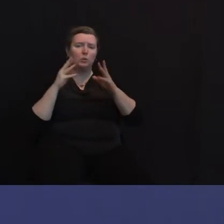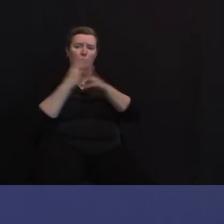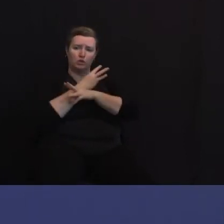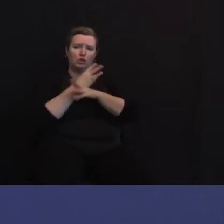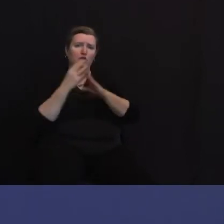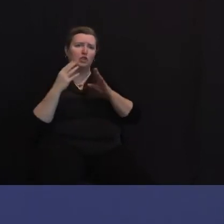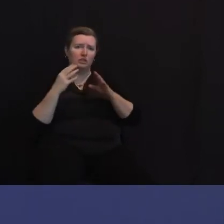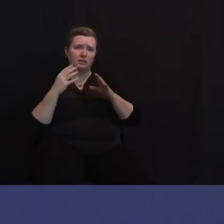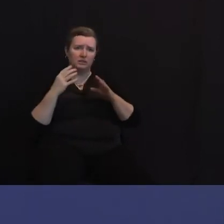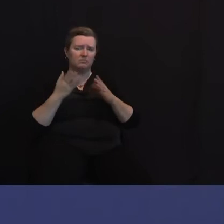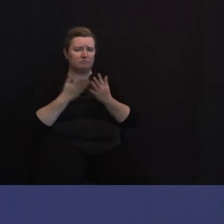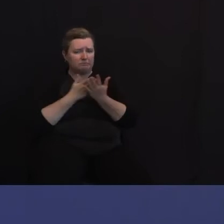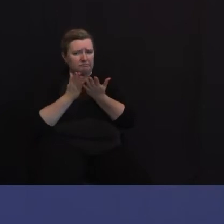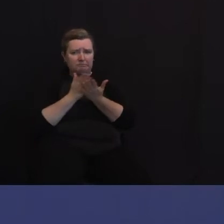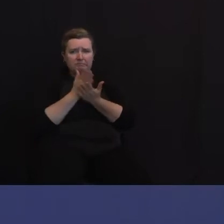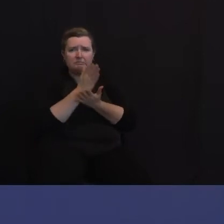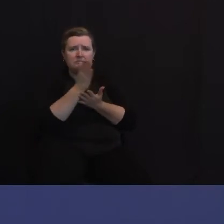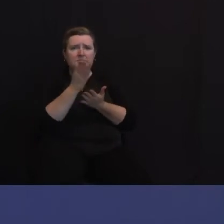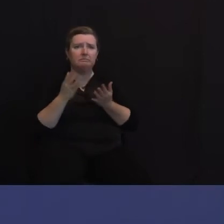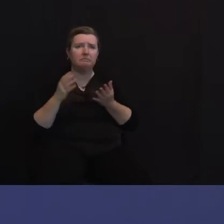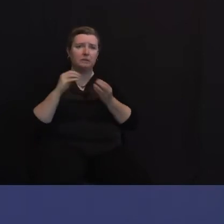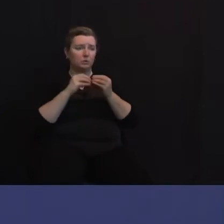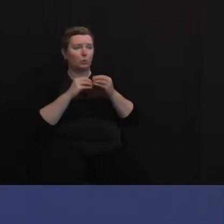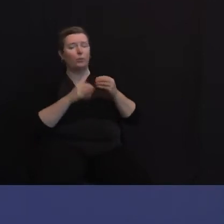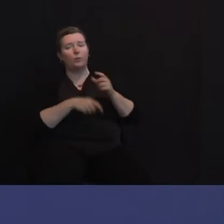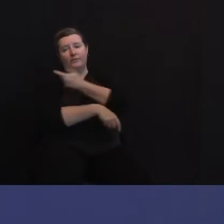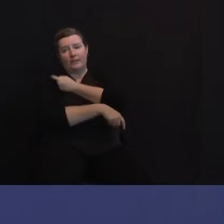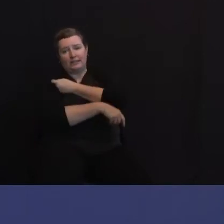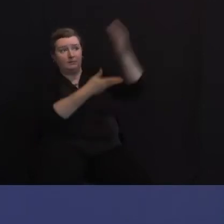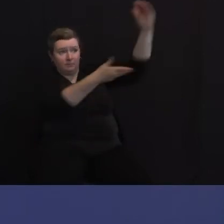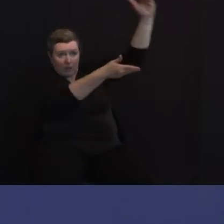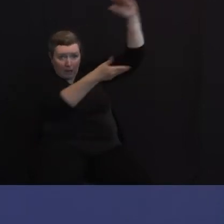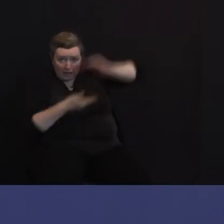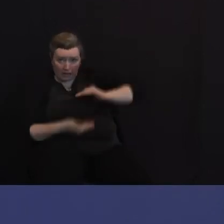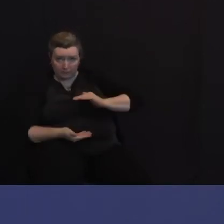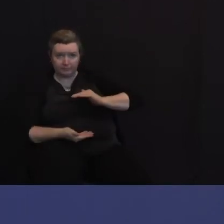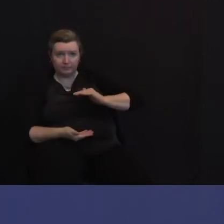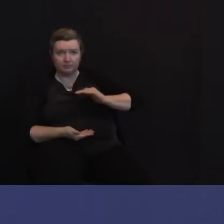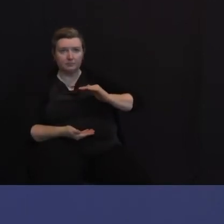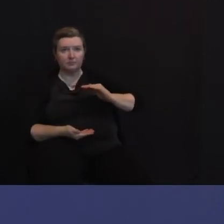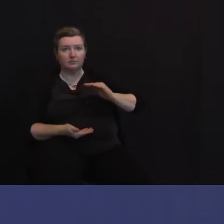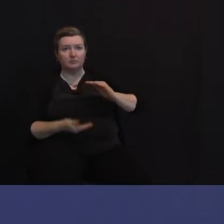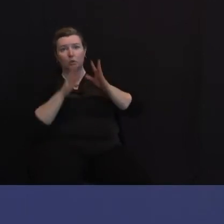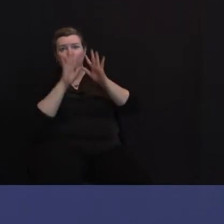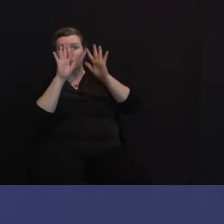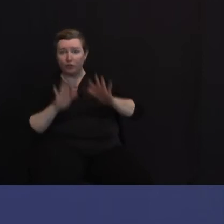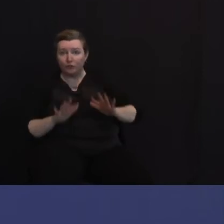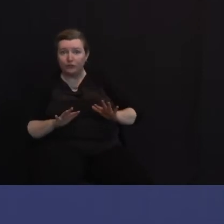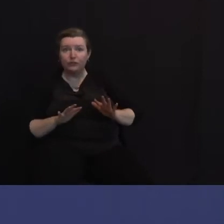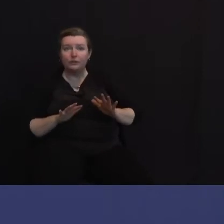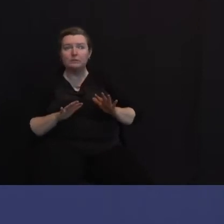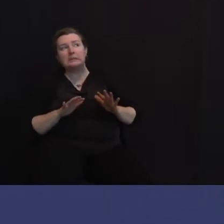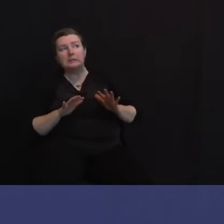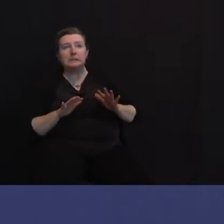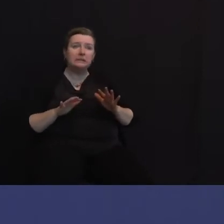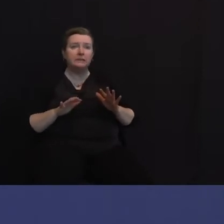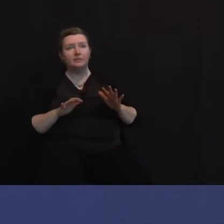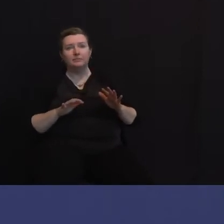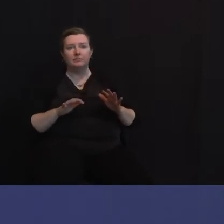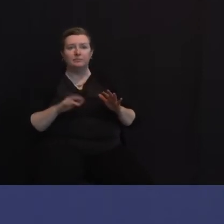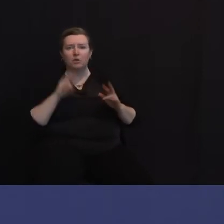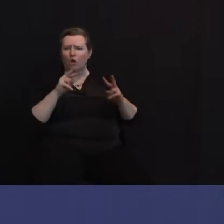You combine that with more vaccine doses. Hopefully one of these days, warmer weather. the modeling showing the